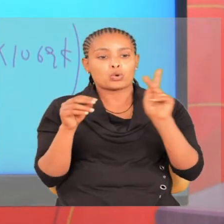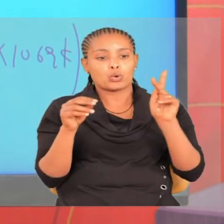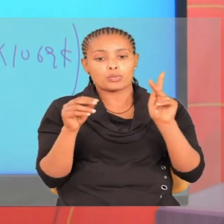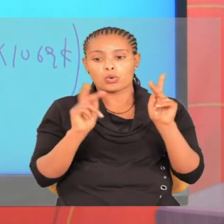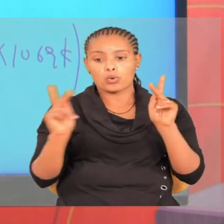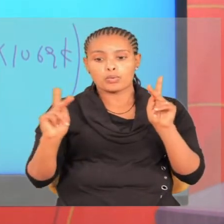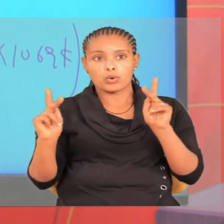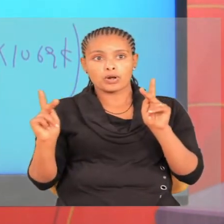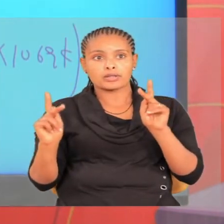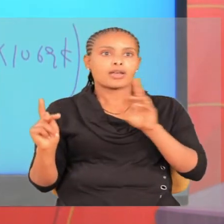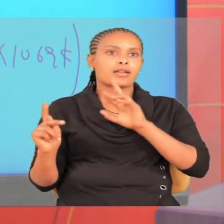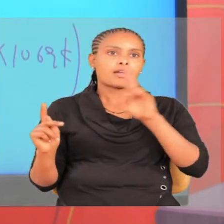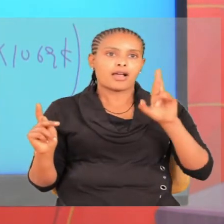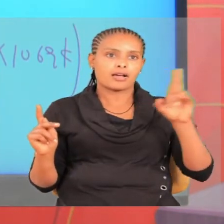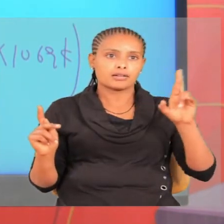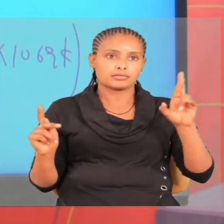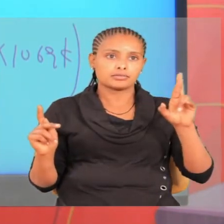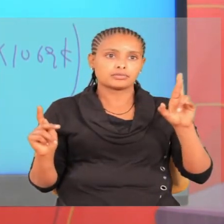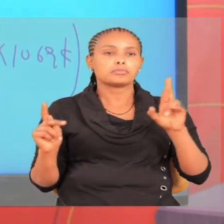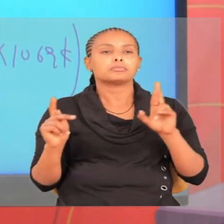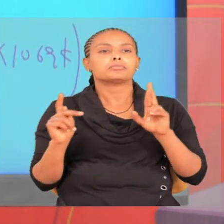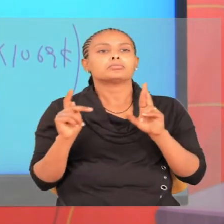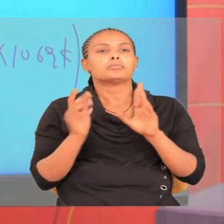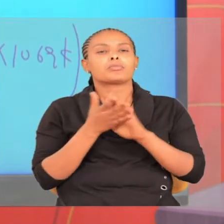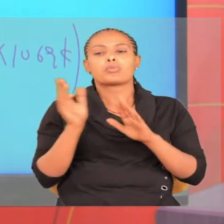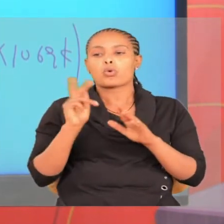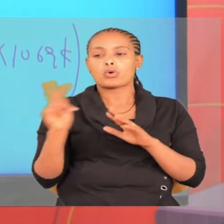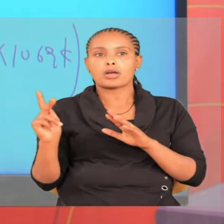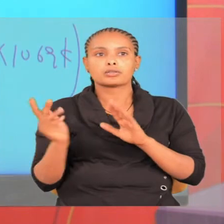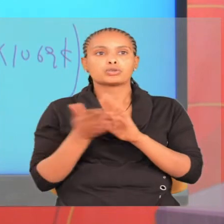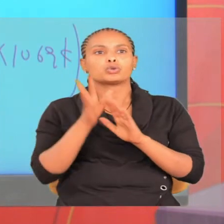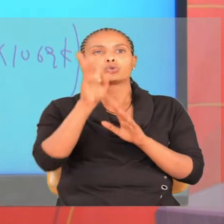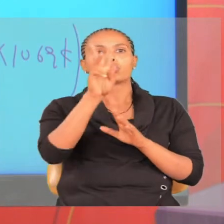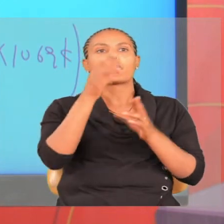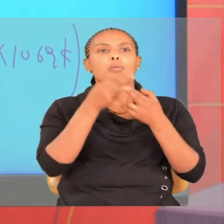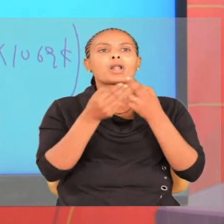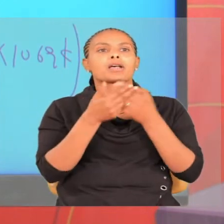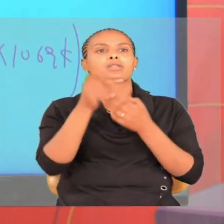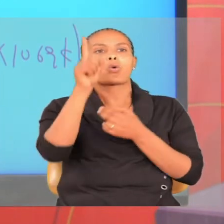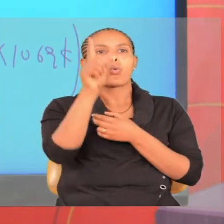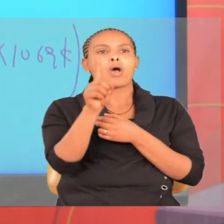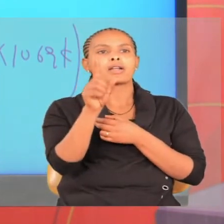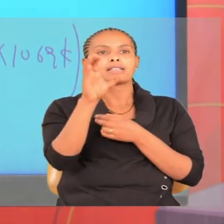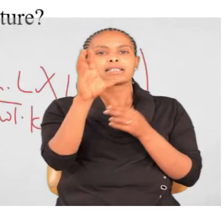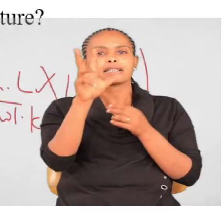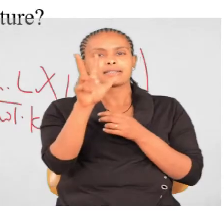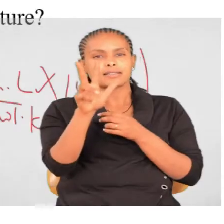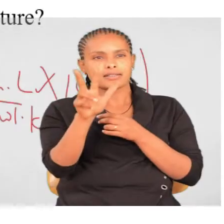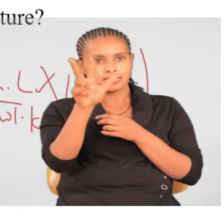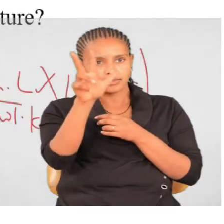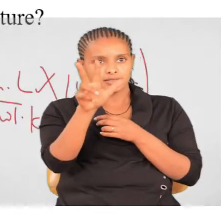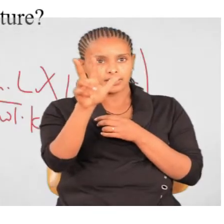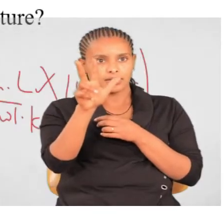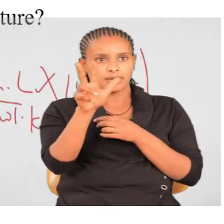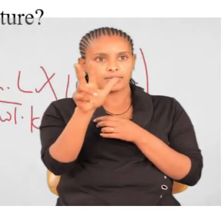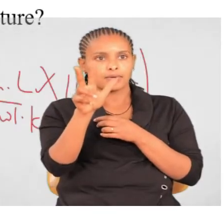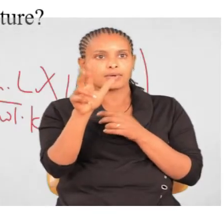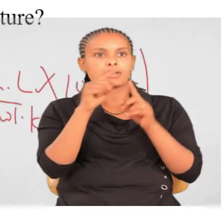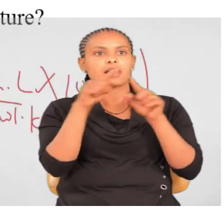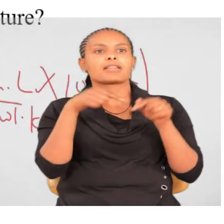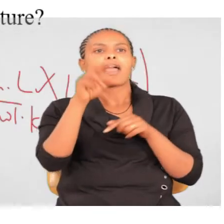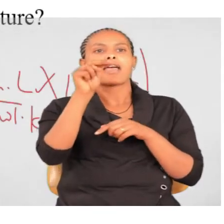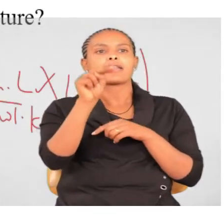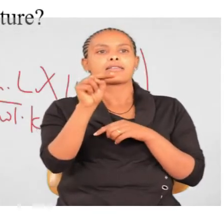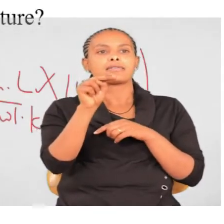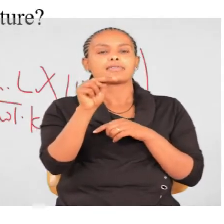number of mole of reactant. Summation of number of mole of product is 2 plus 1 stream delta N. Delta N